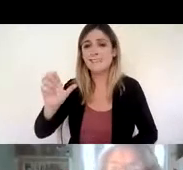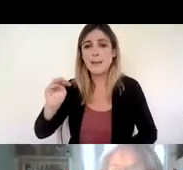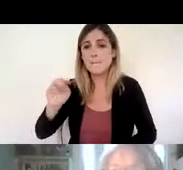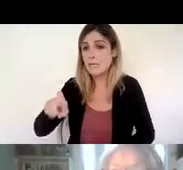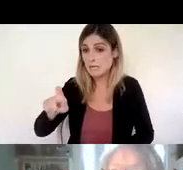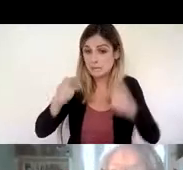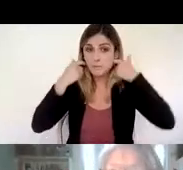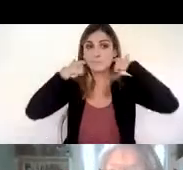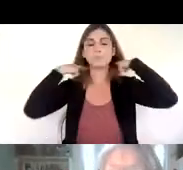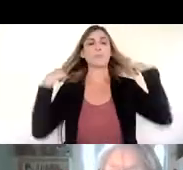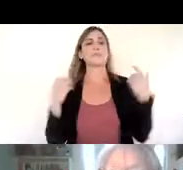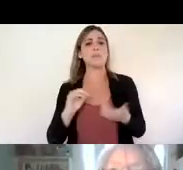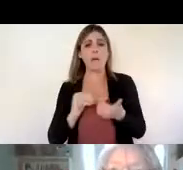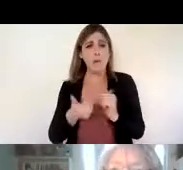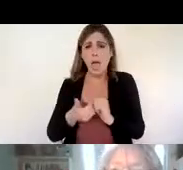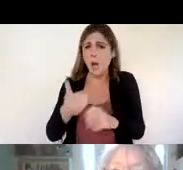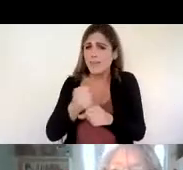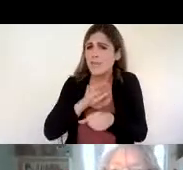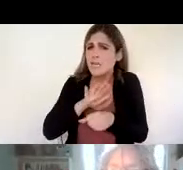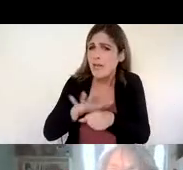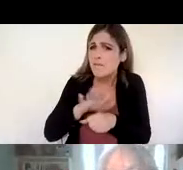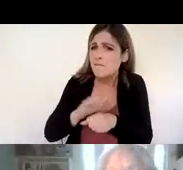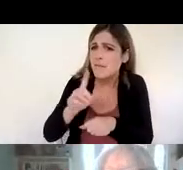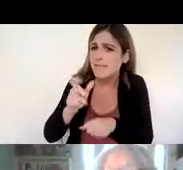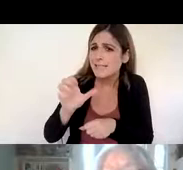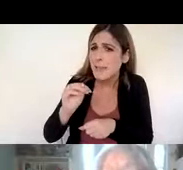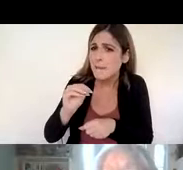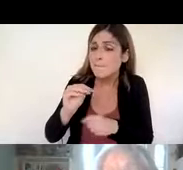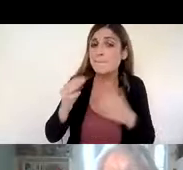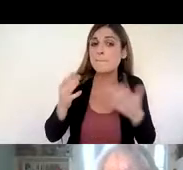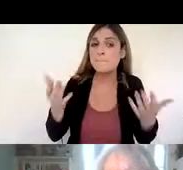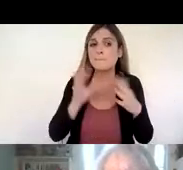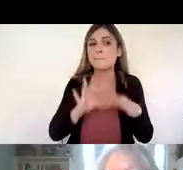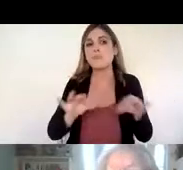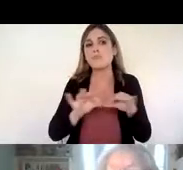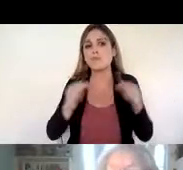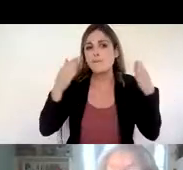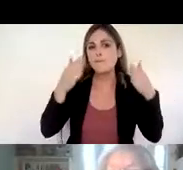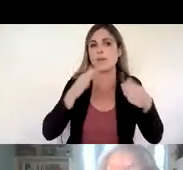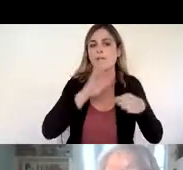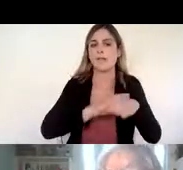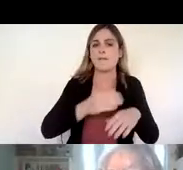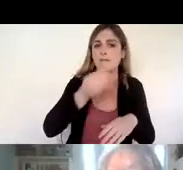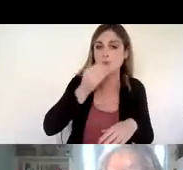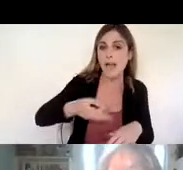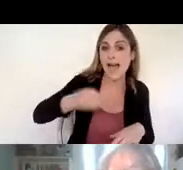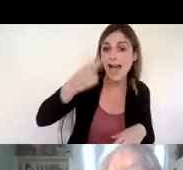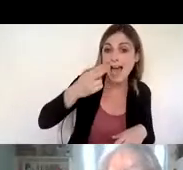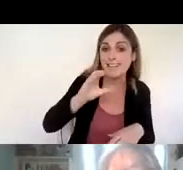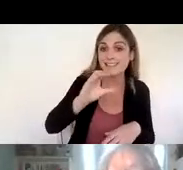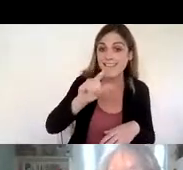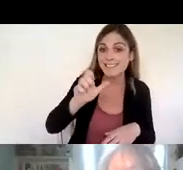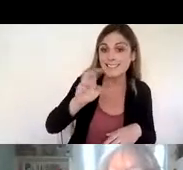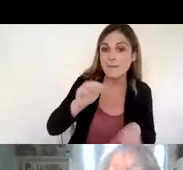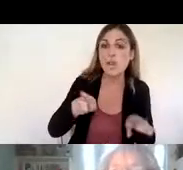The key to getting adequate calcium is to focus on these foods that are high in calcium and high in calcium that is